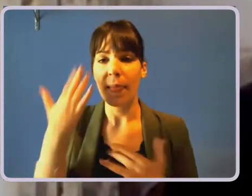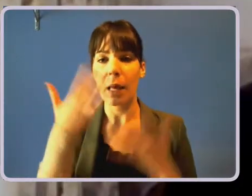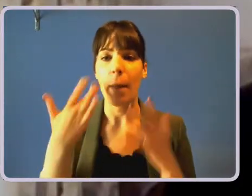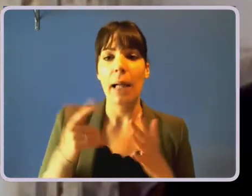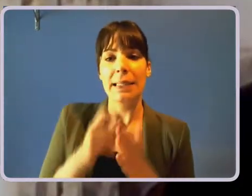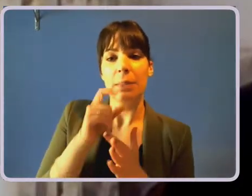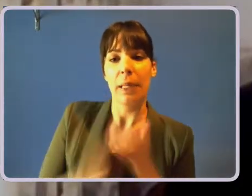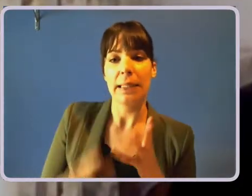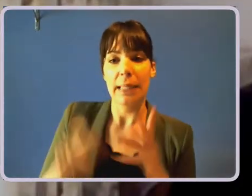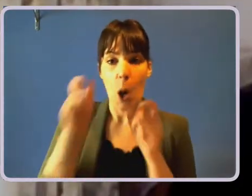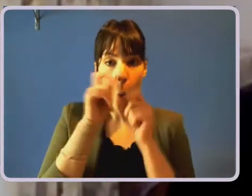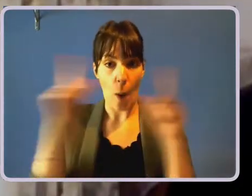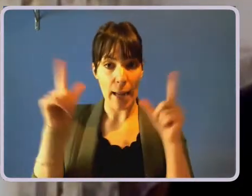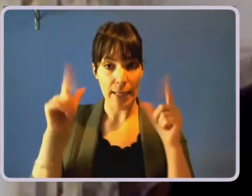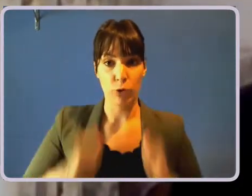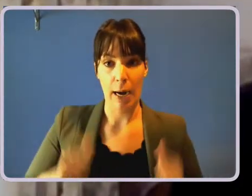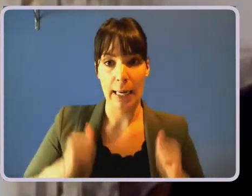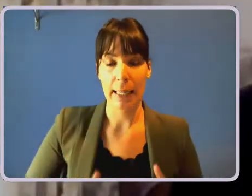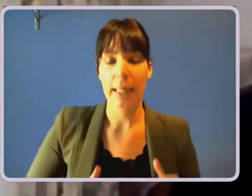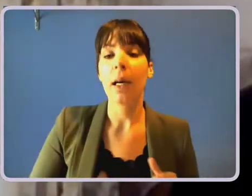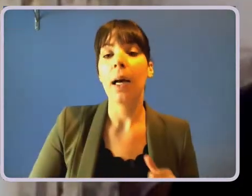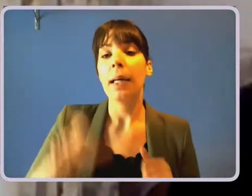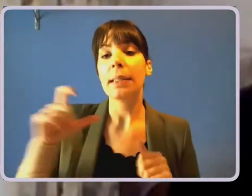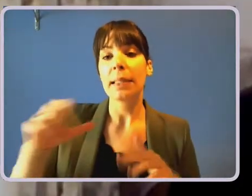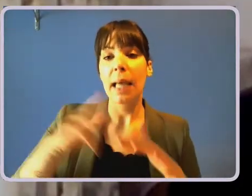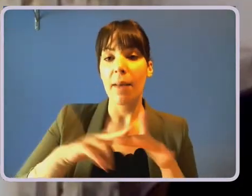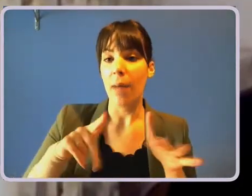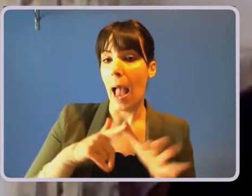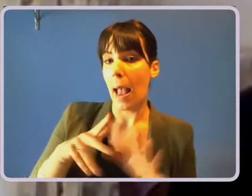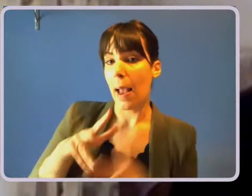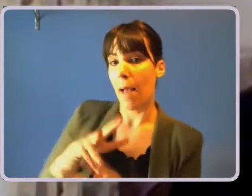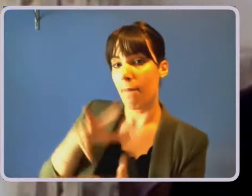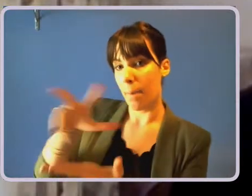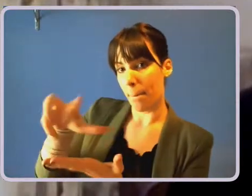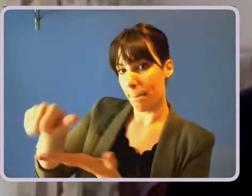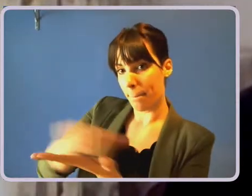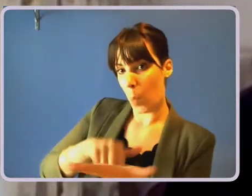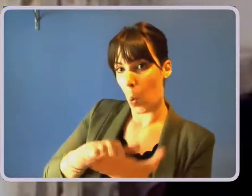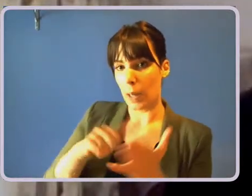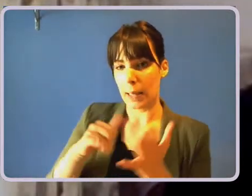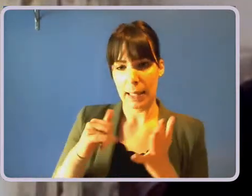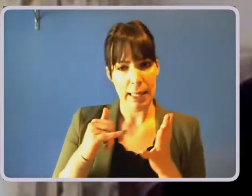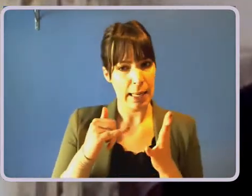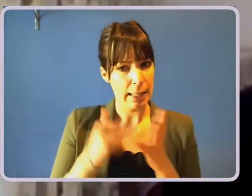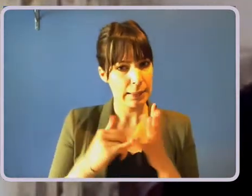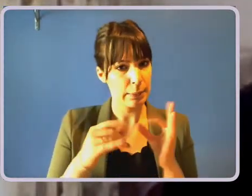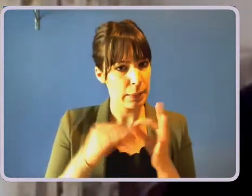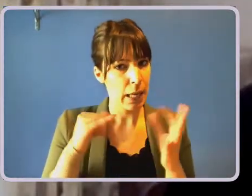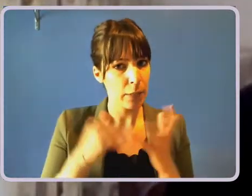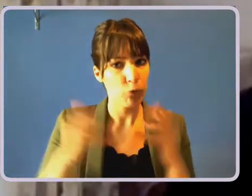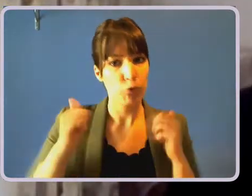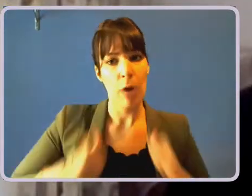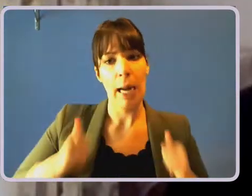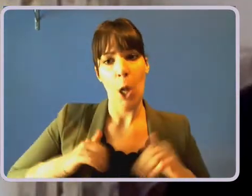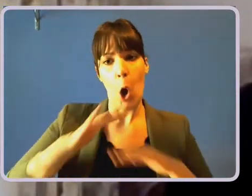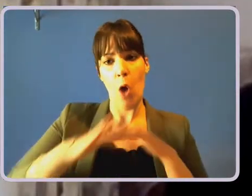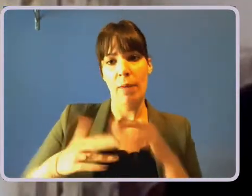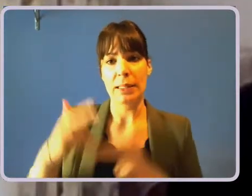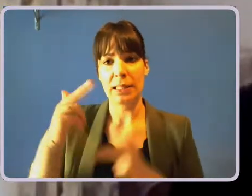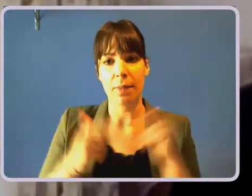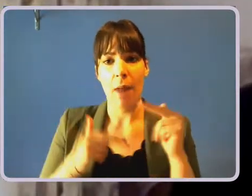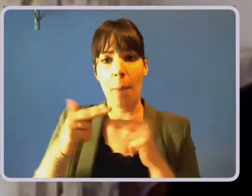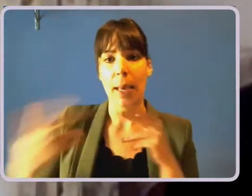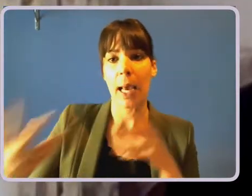has purchased the SBS training packages around building inclusive